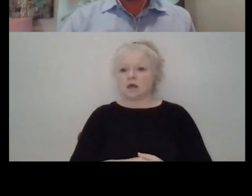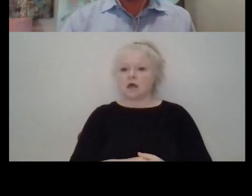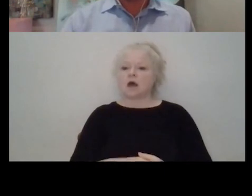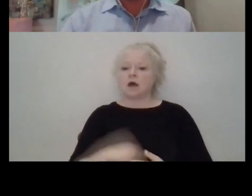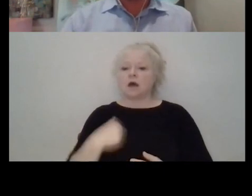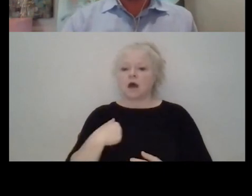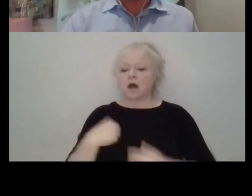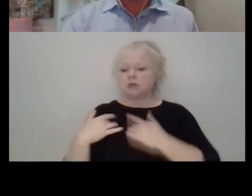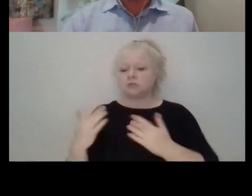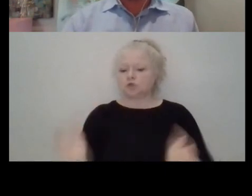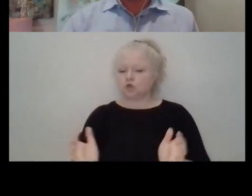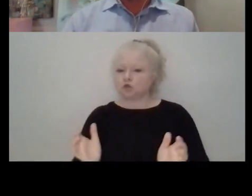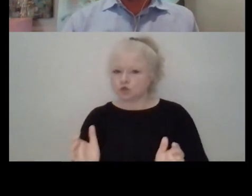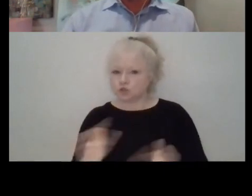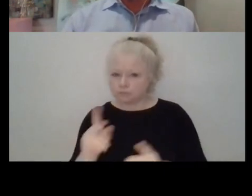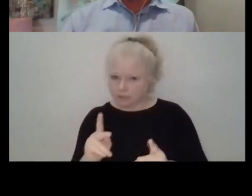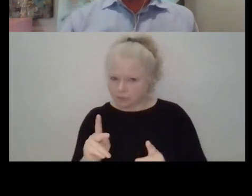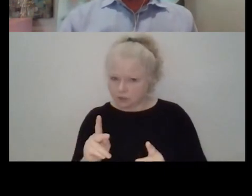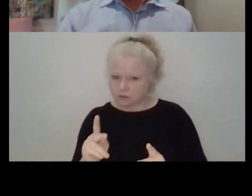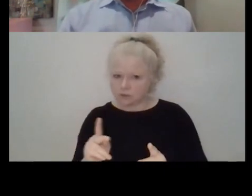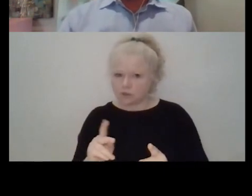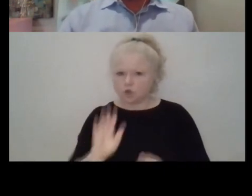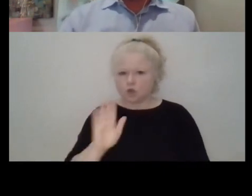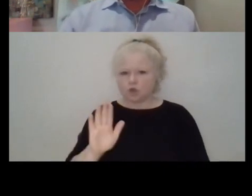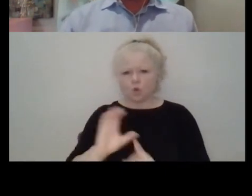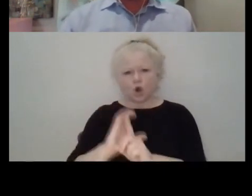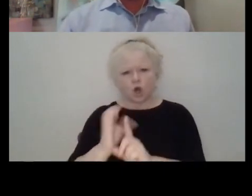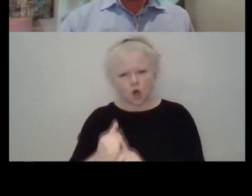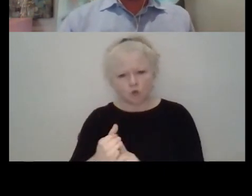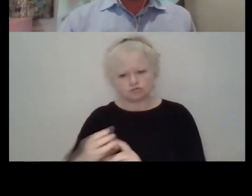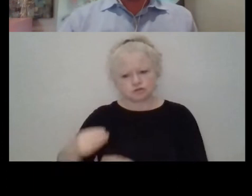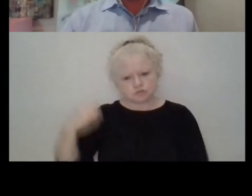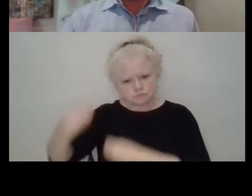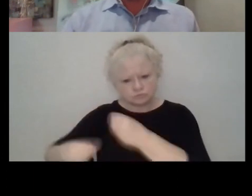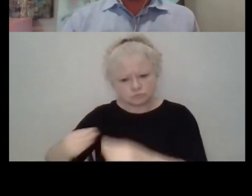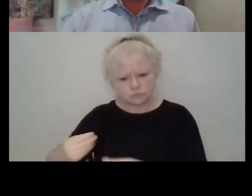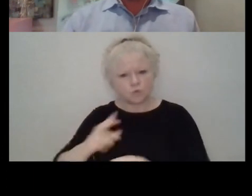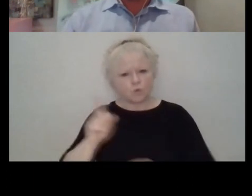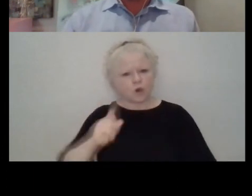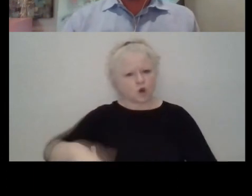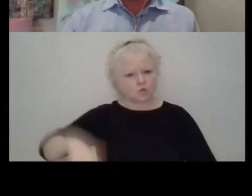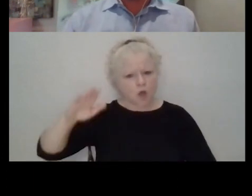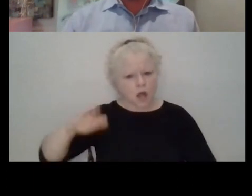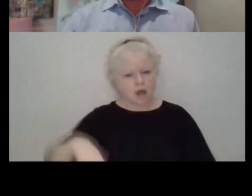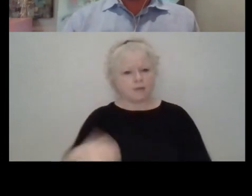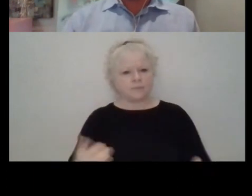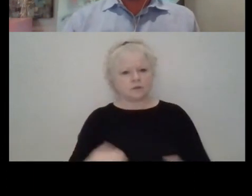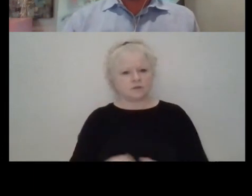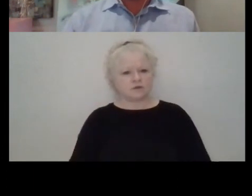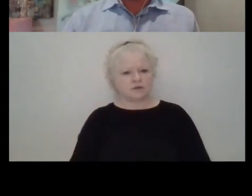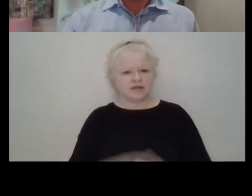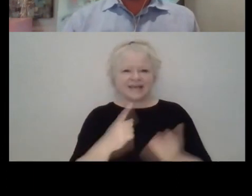when we're talking about your heritage and where you were brought up, and some of that sometimes get lost when we're talking